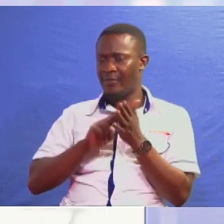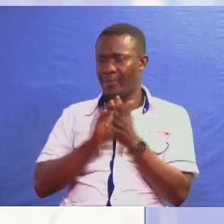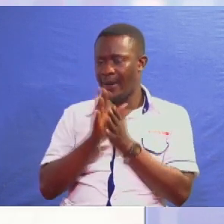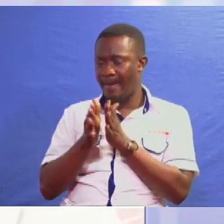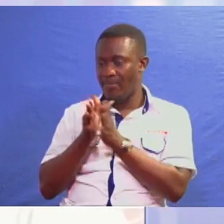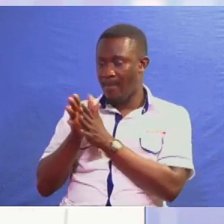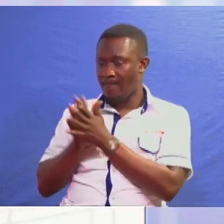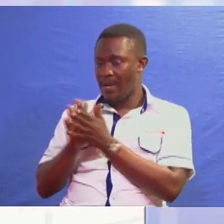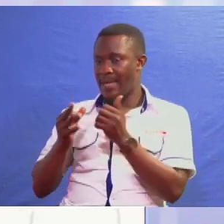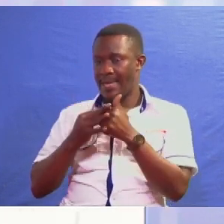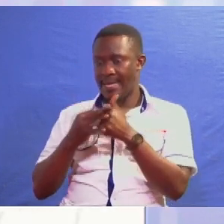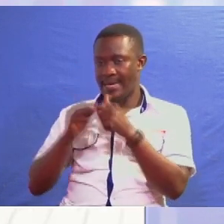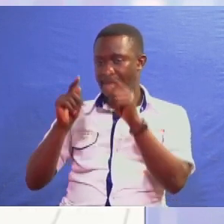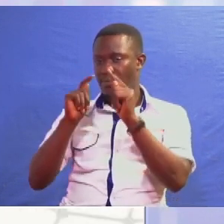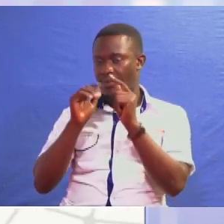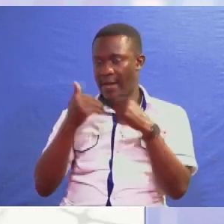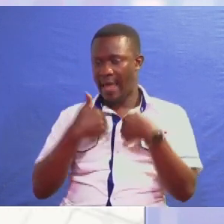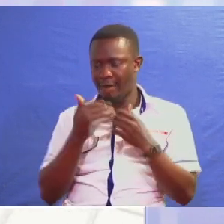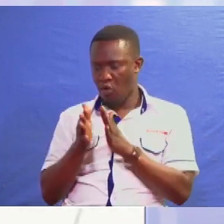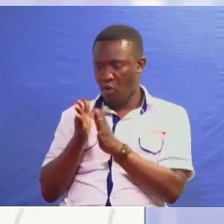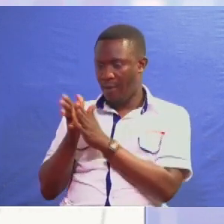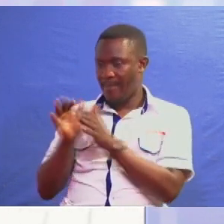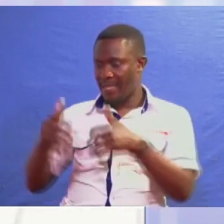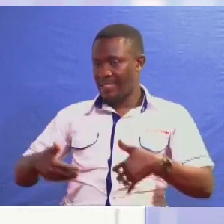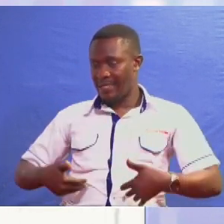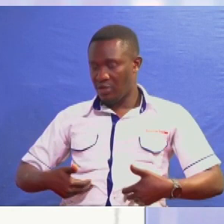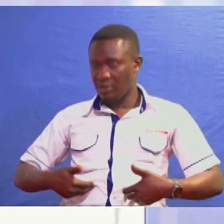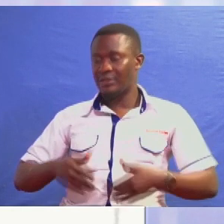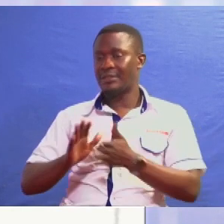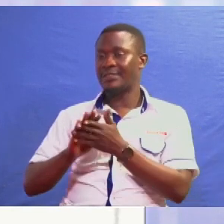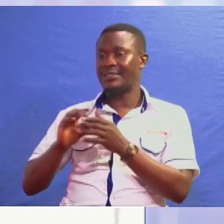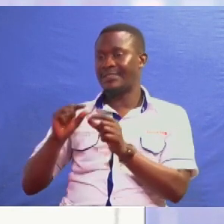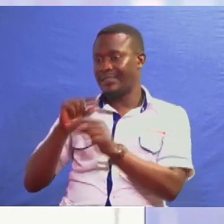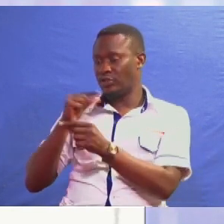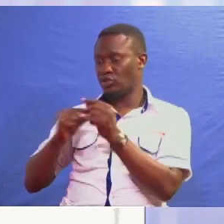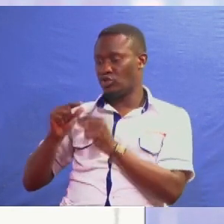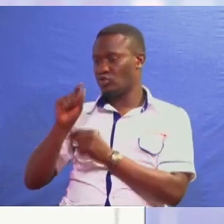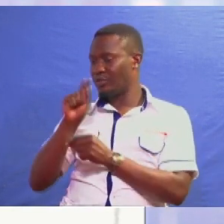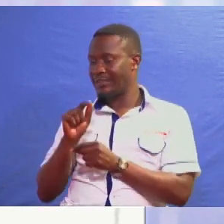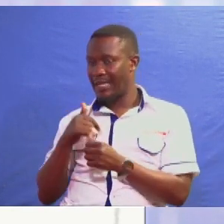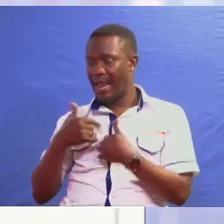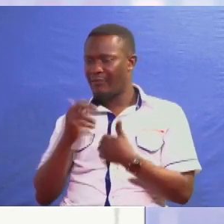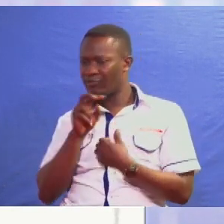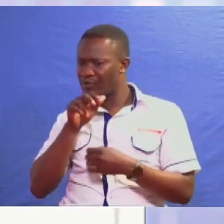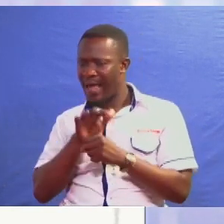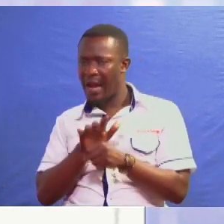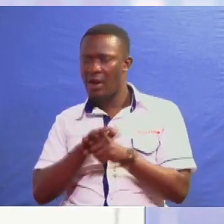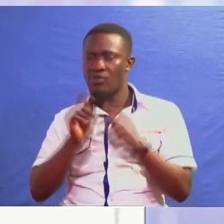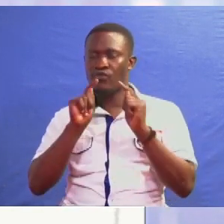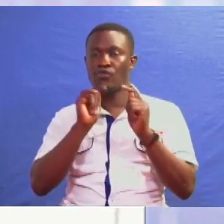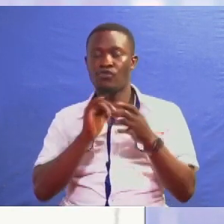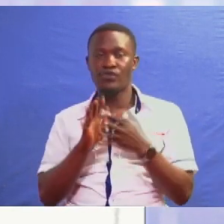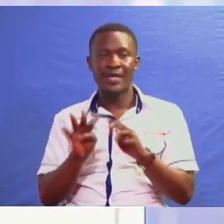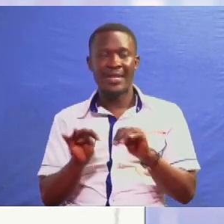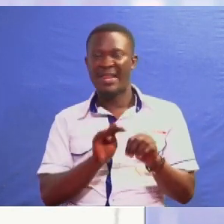planned Nane Nane demonstrations organized by the youths popularly known as the Gen Zs saw a number of protesters left